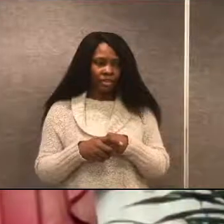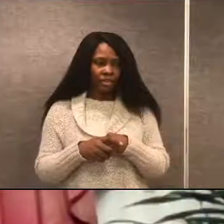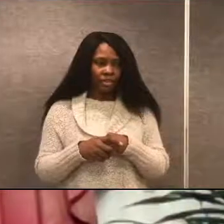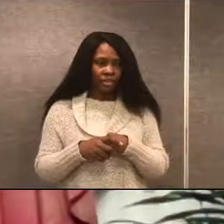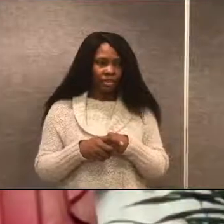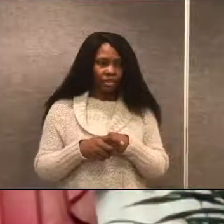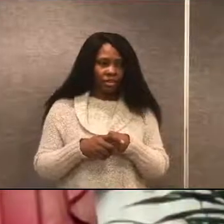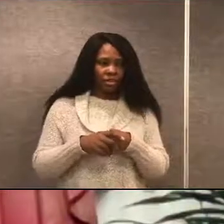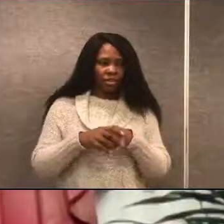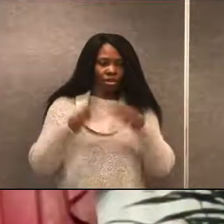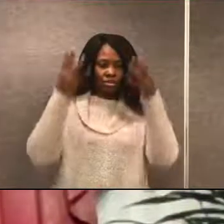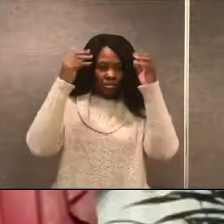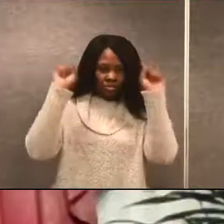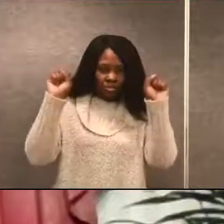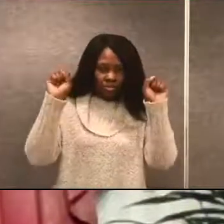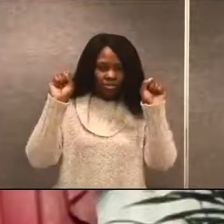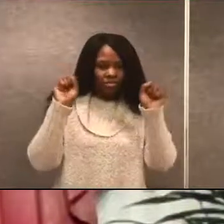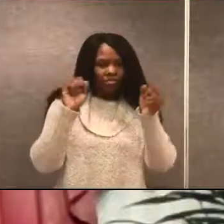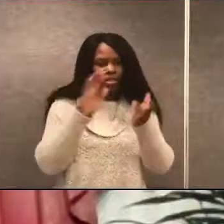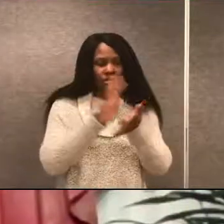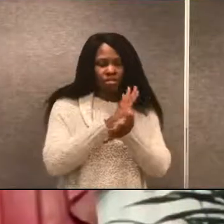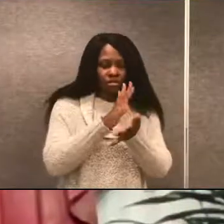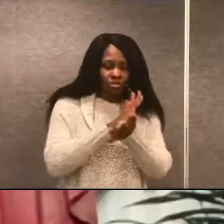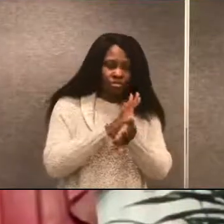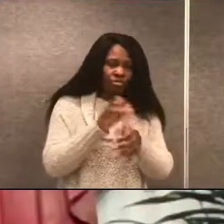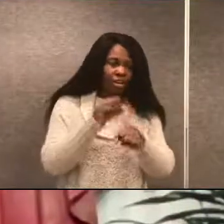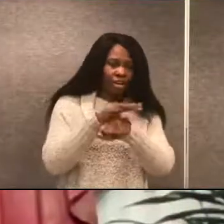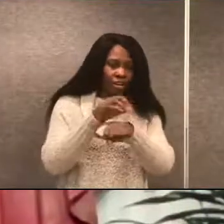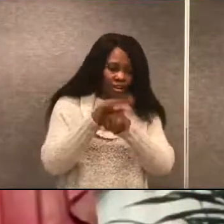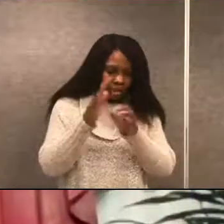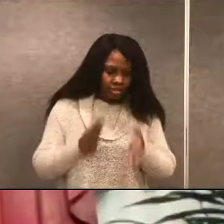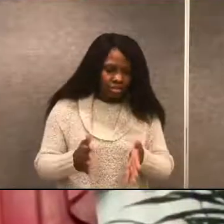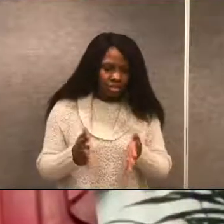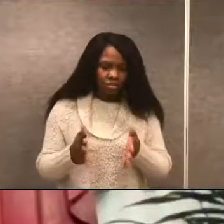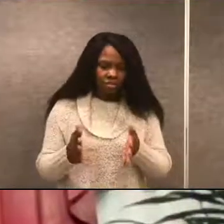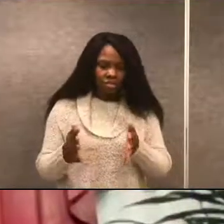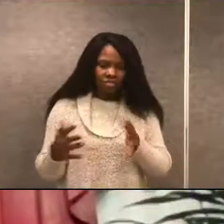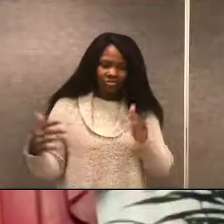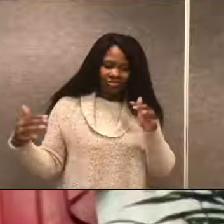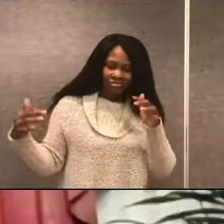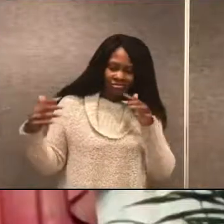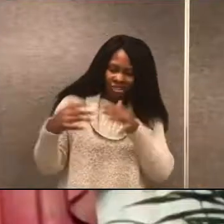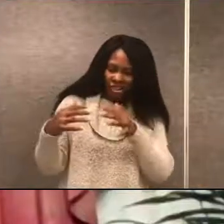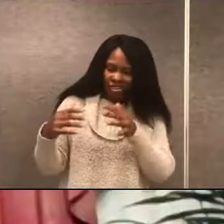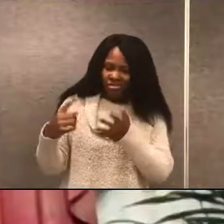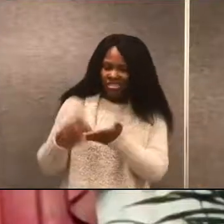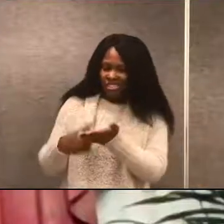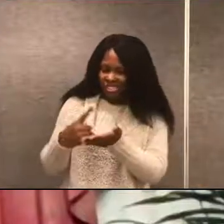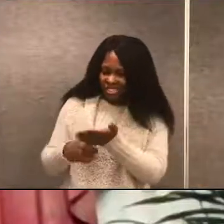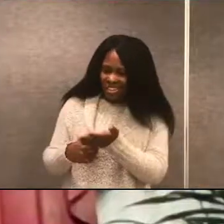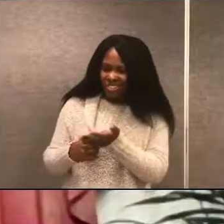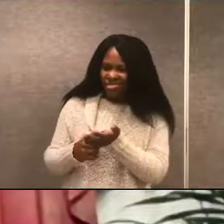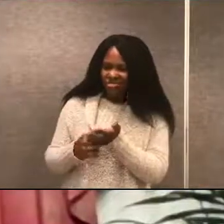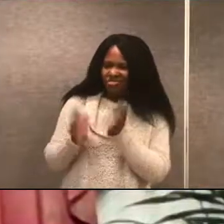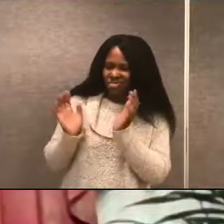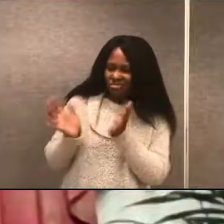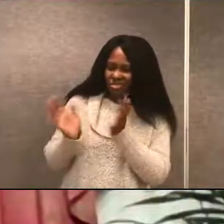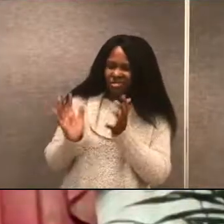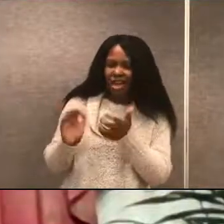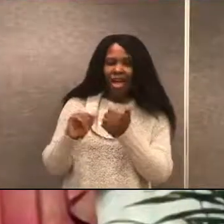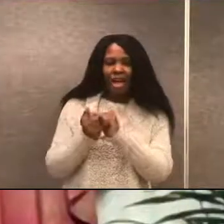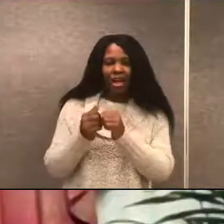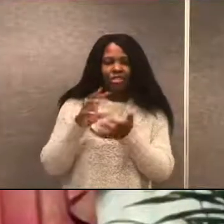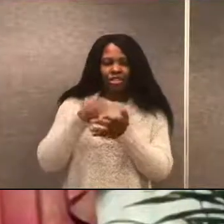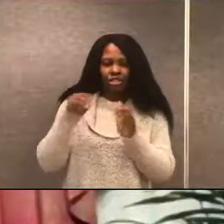and the school counselors have really come together to provide a variety of outlets so that the kids can get connected with